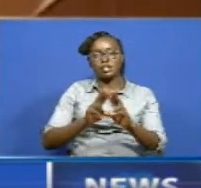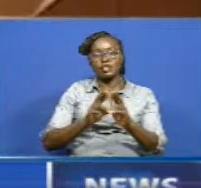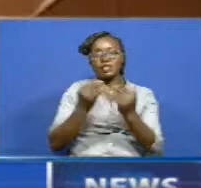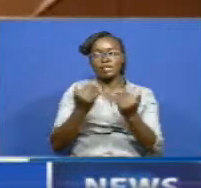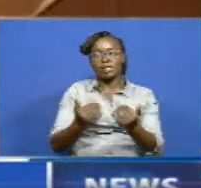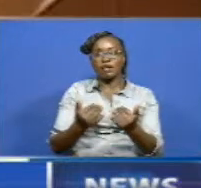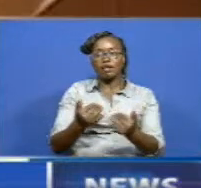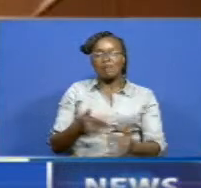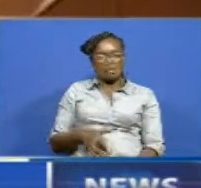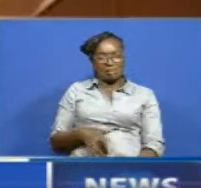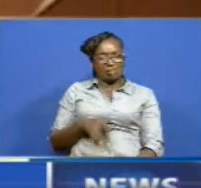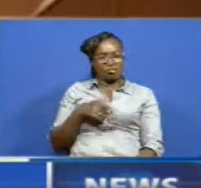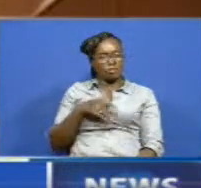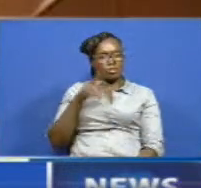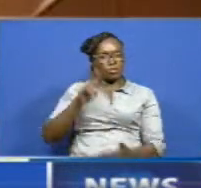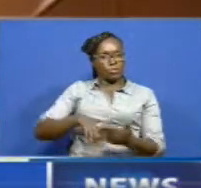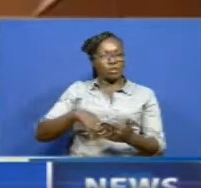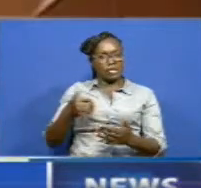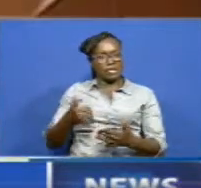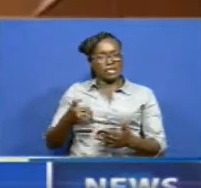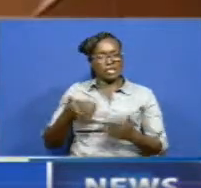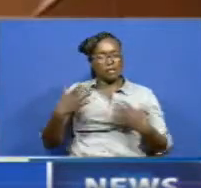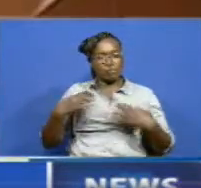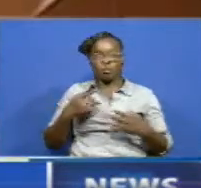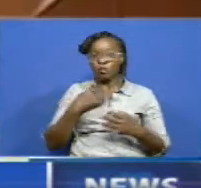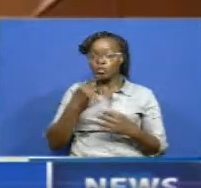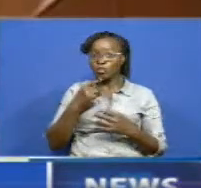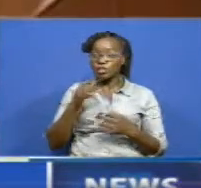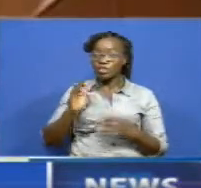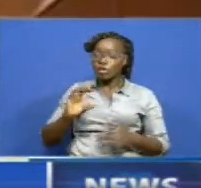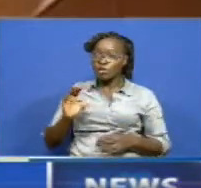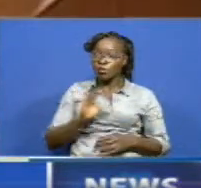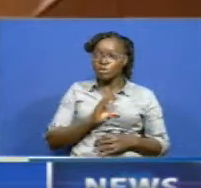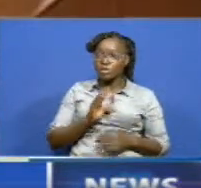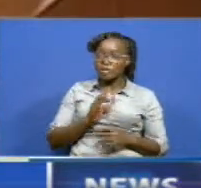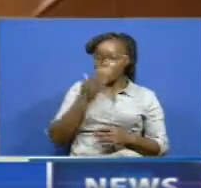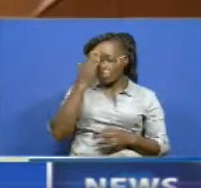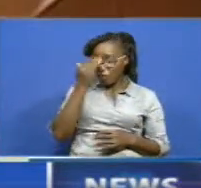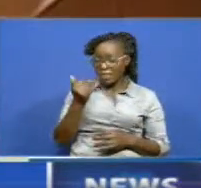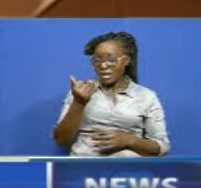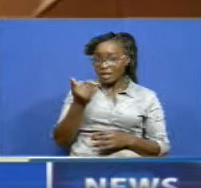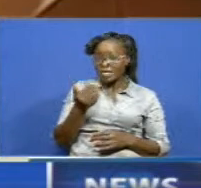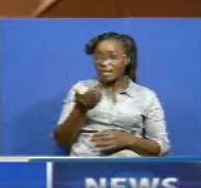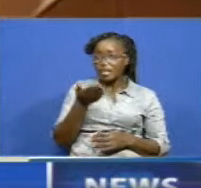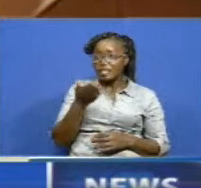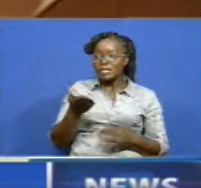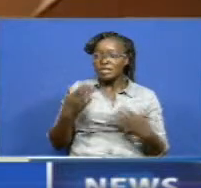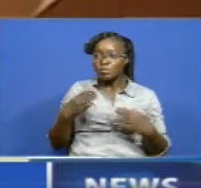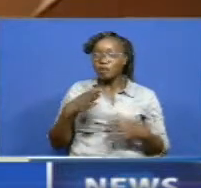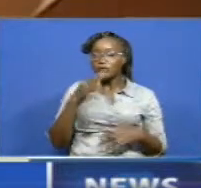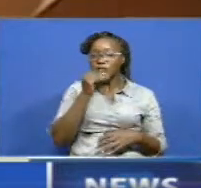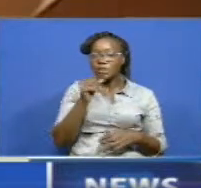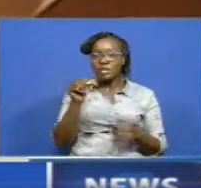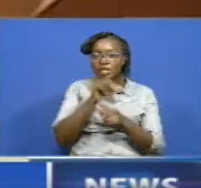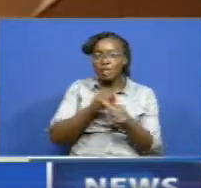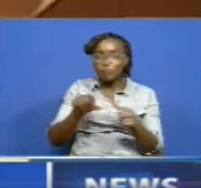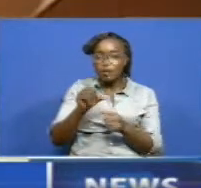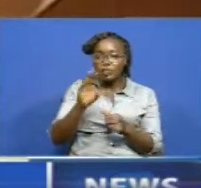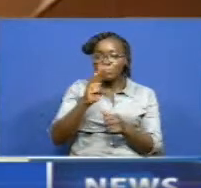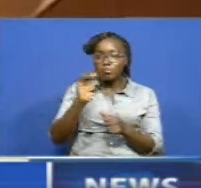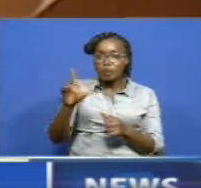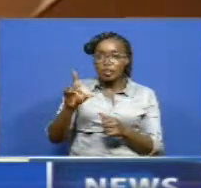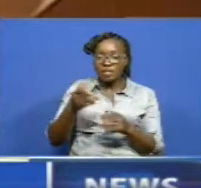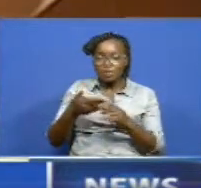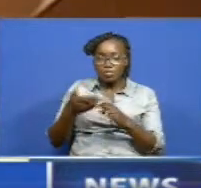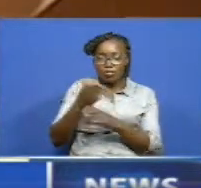feel of what other people told the committee about this thing because, Mr. Speaker, the people have spoken about the bill before us. So,